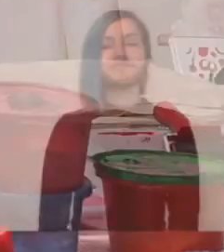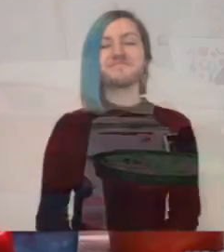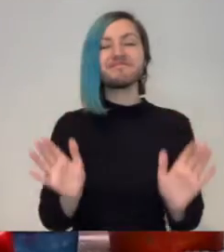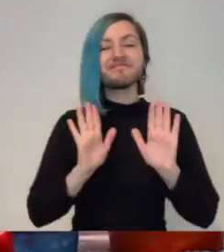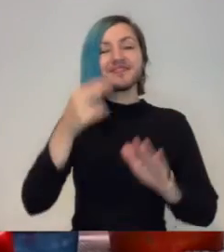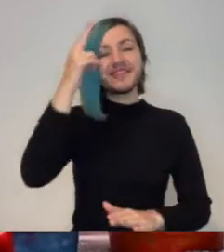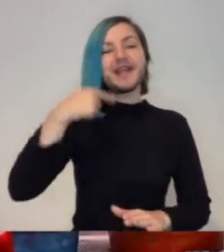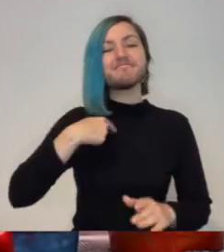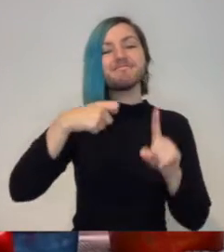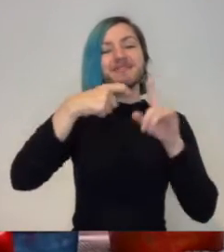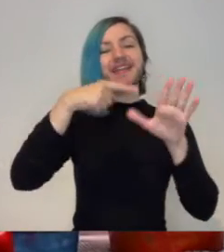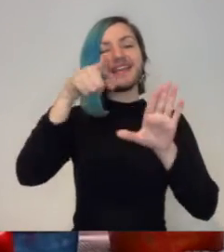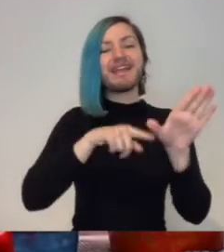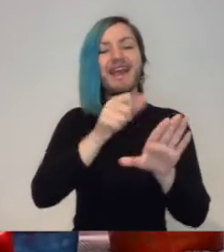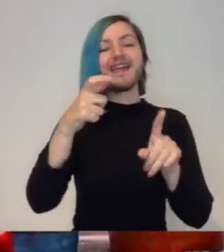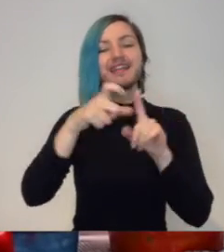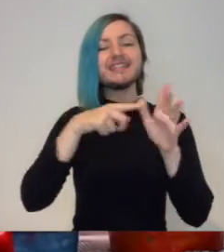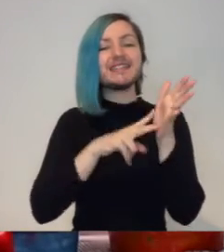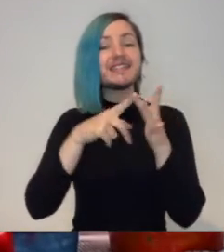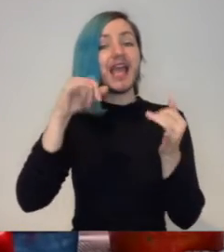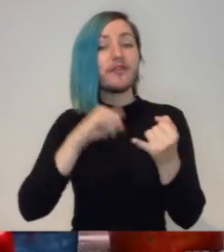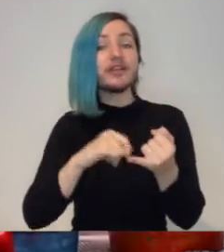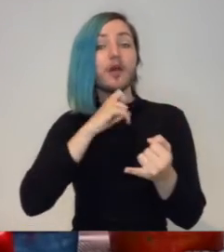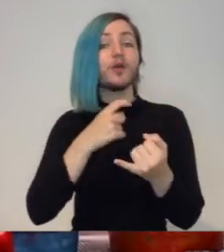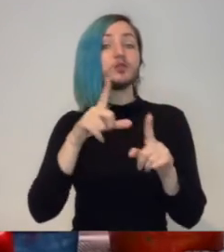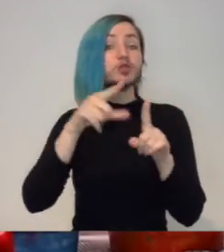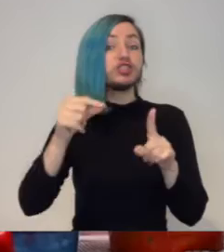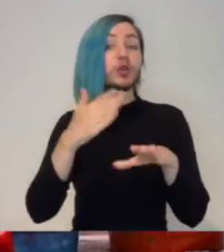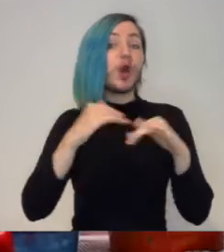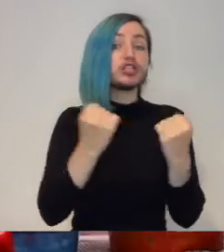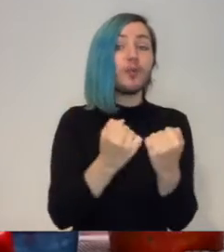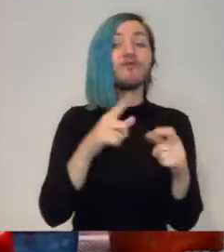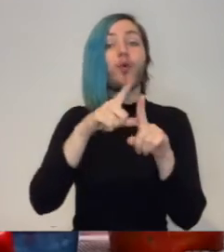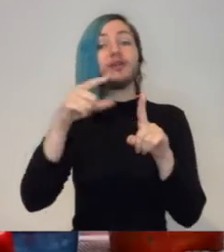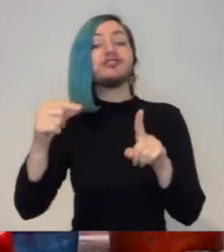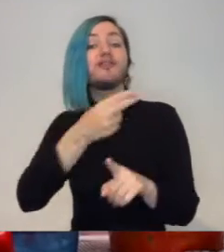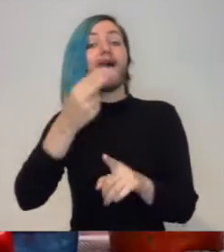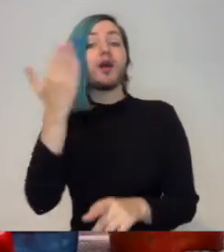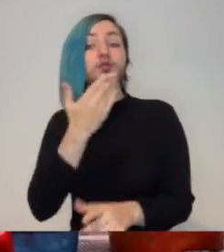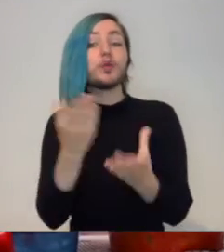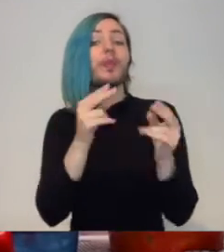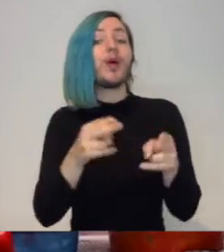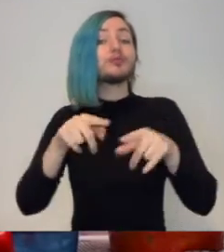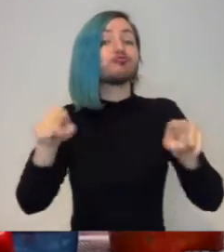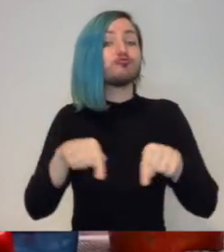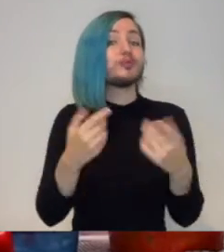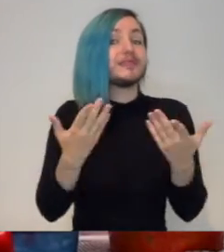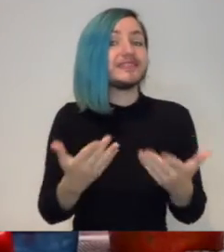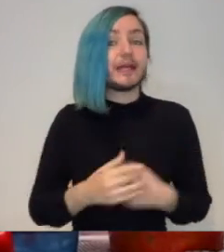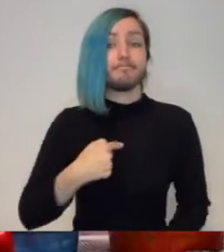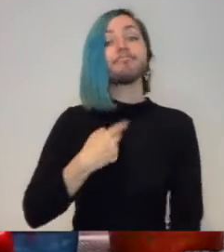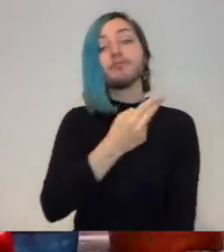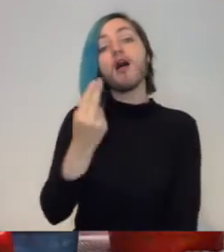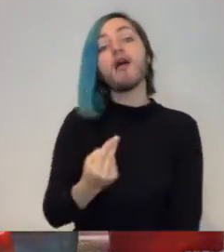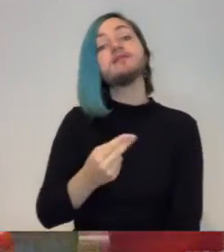Hey, my name is Kay Davis and I'm going to be doing a digital workshop for the Digital Art School with Hospital Rooms today. I'm an artist,